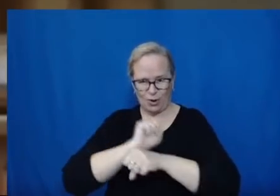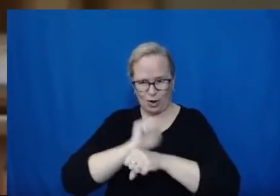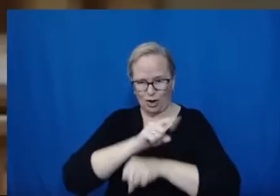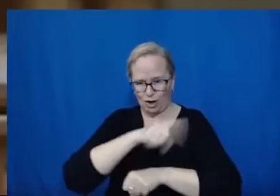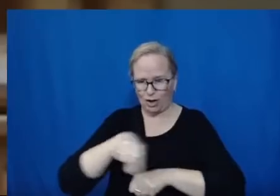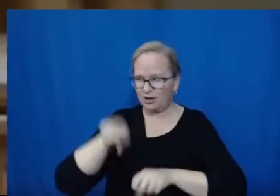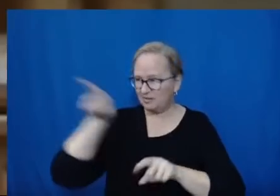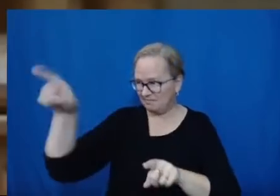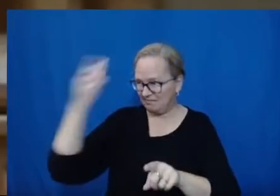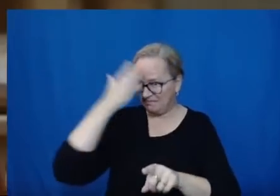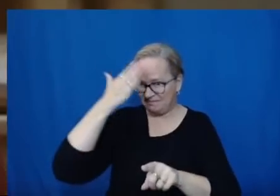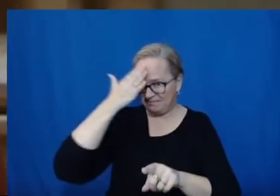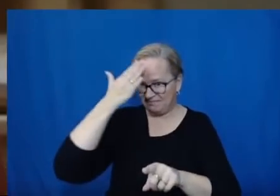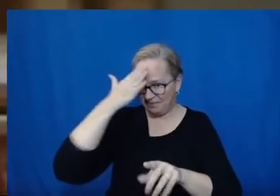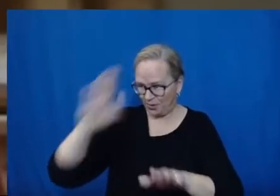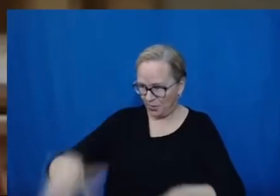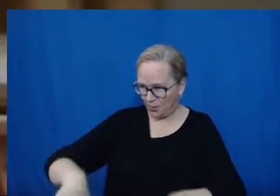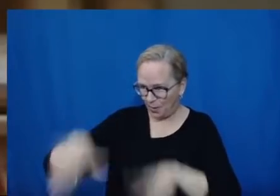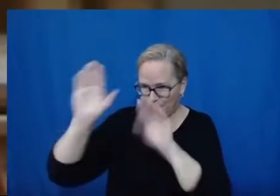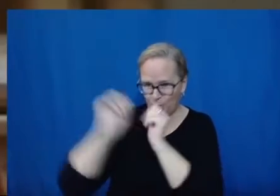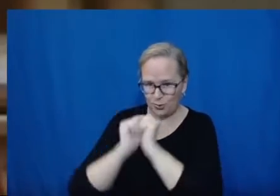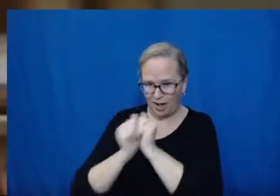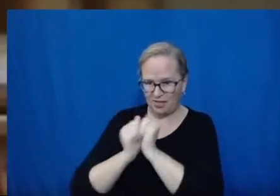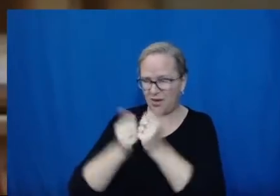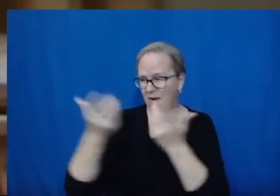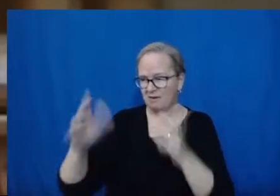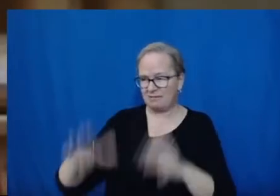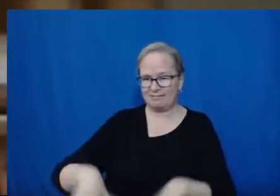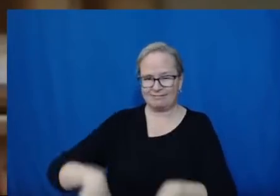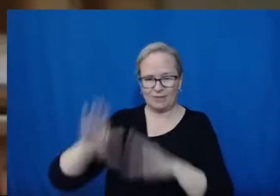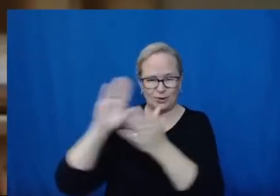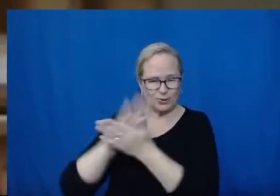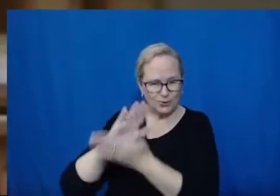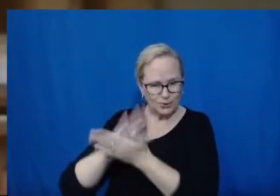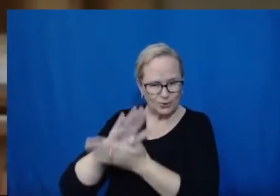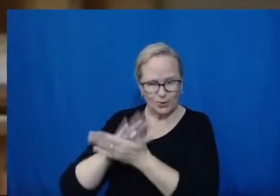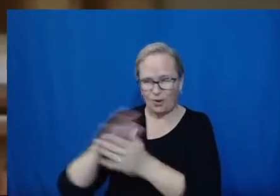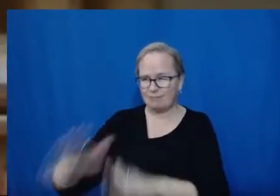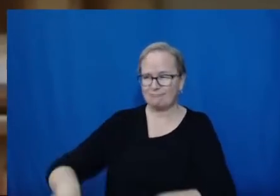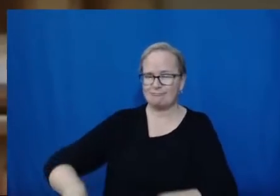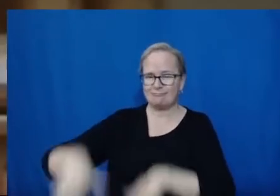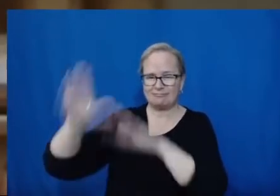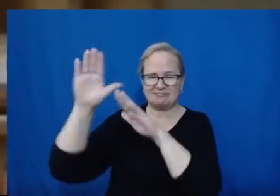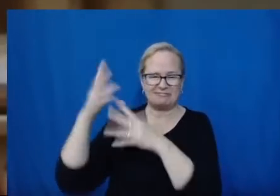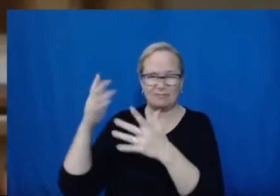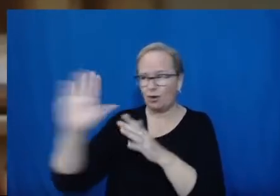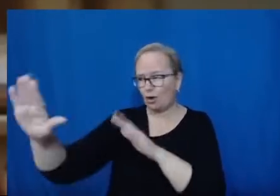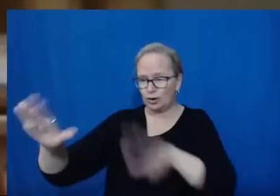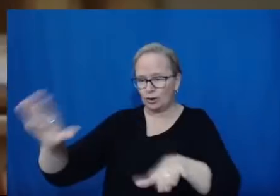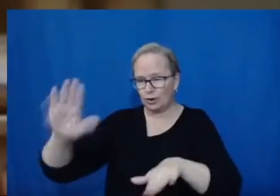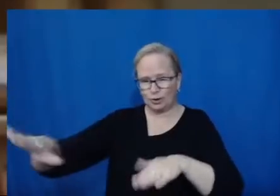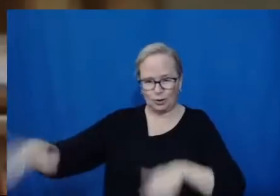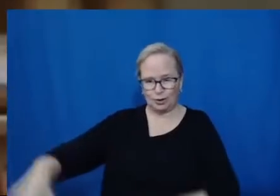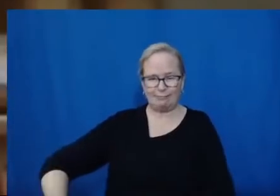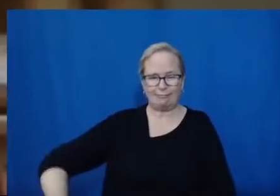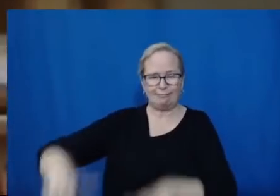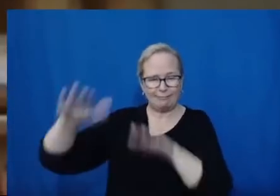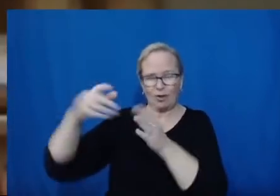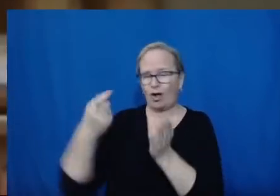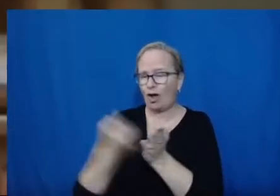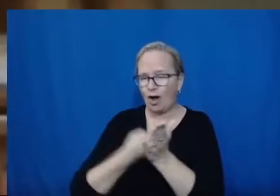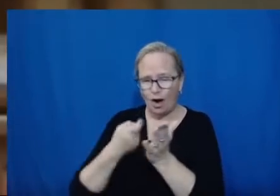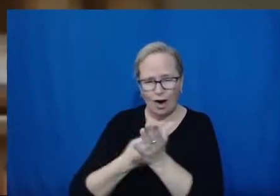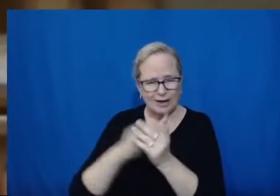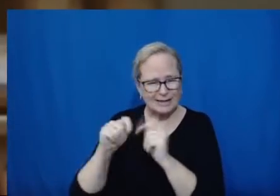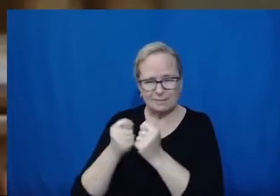you grew up there, you may have grown up with them, or their kids go to school with you, or you've just had an encounter with them, and know that they